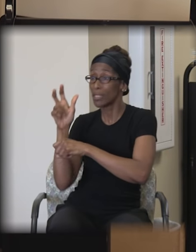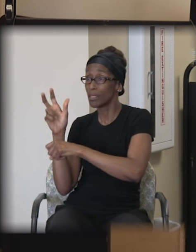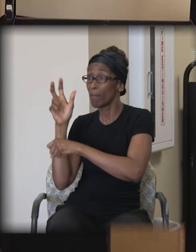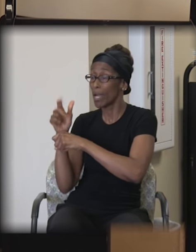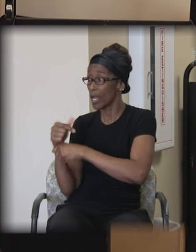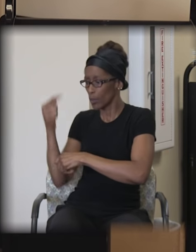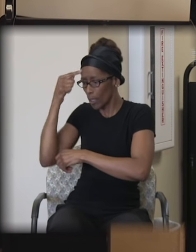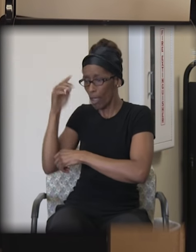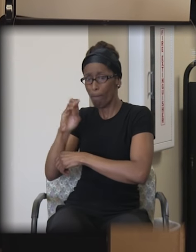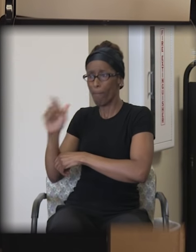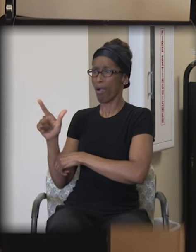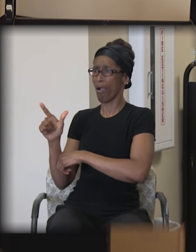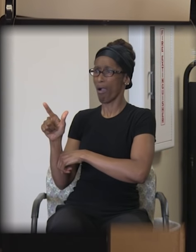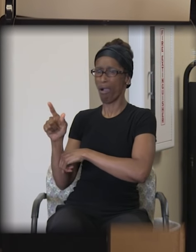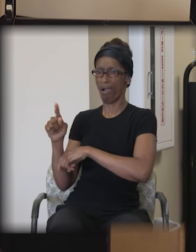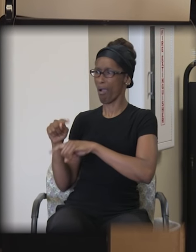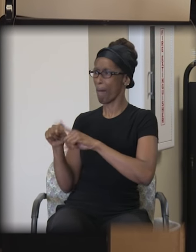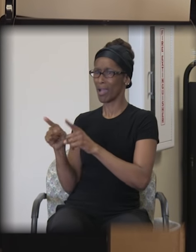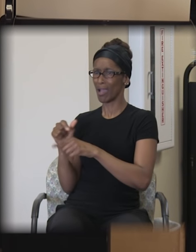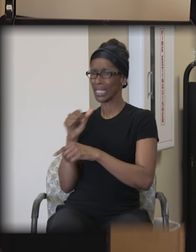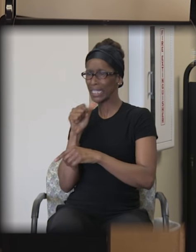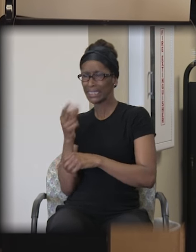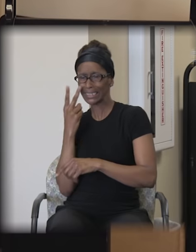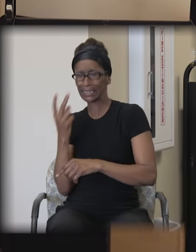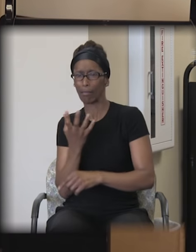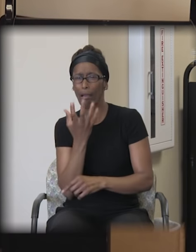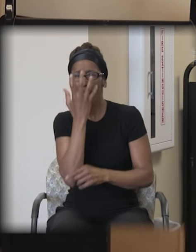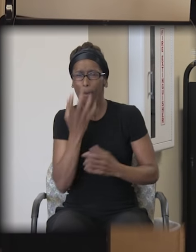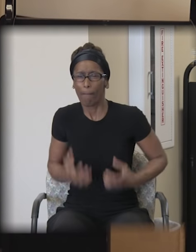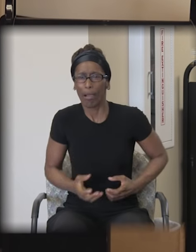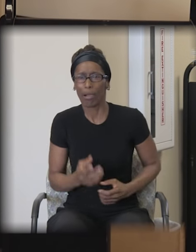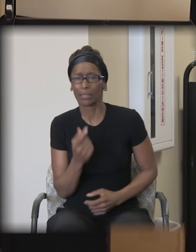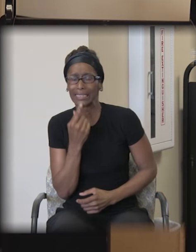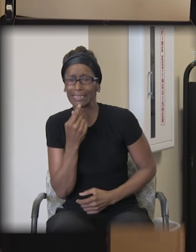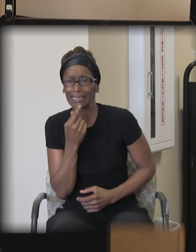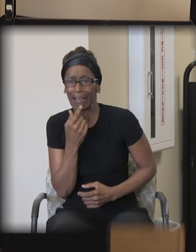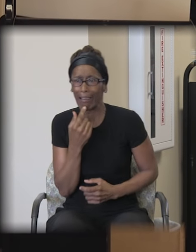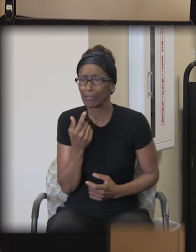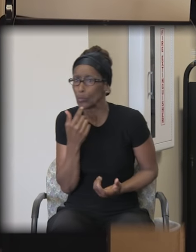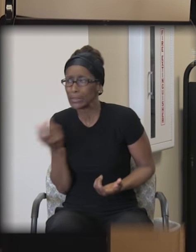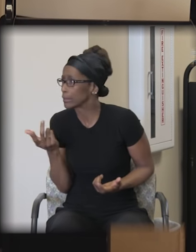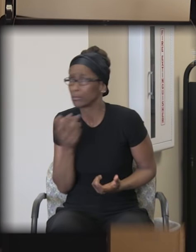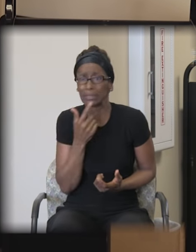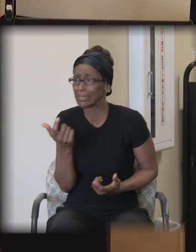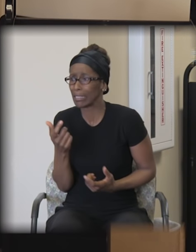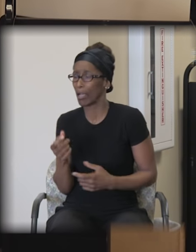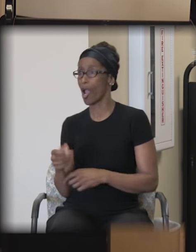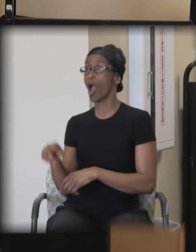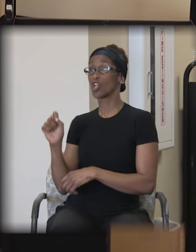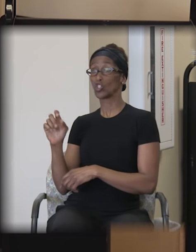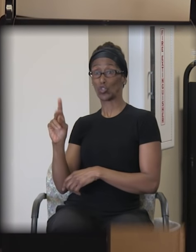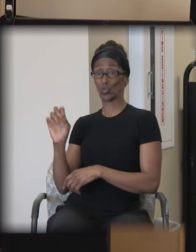balls. He was too far to read the umpire's lips and didn't know they were actually strikes. He